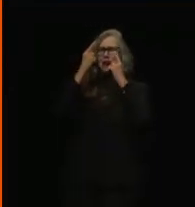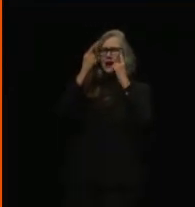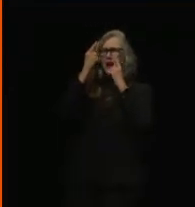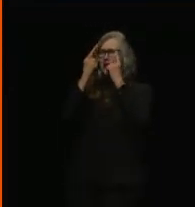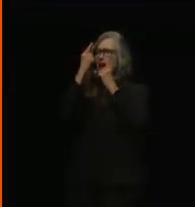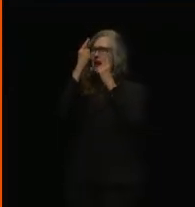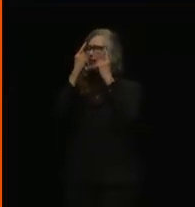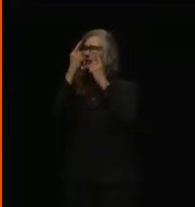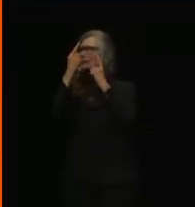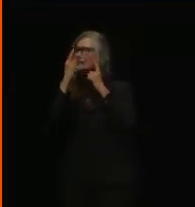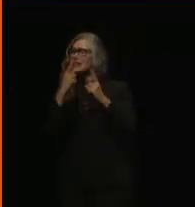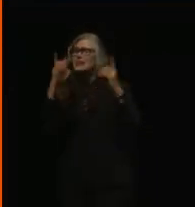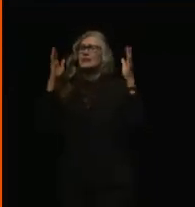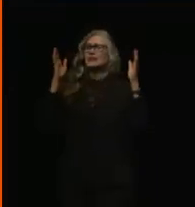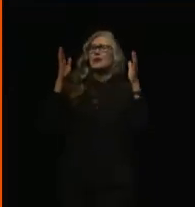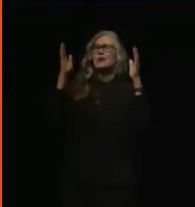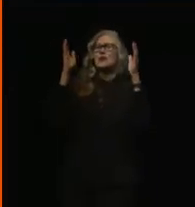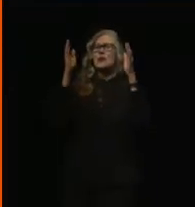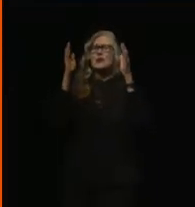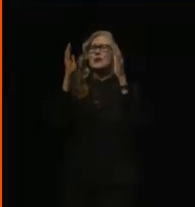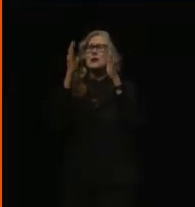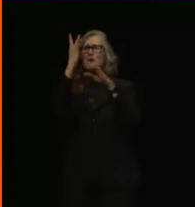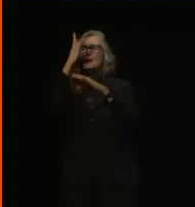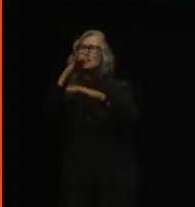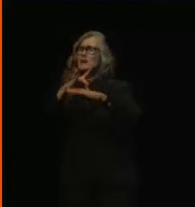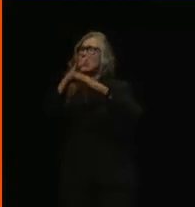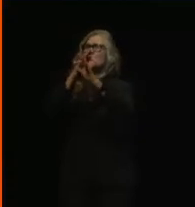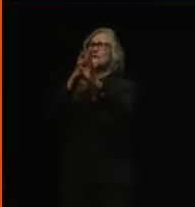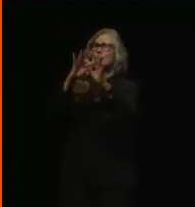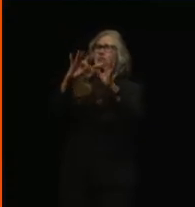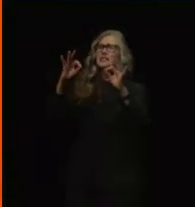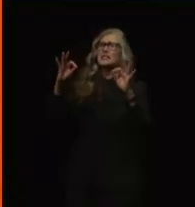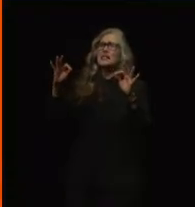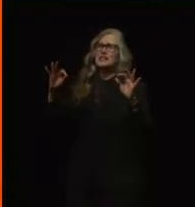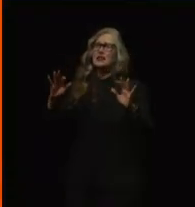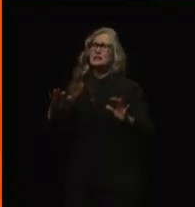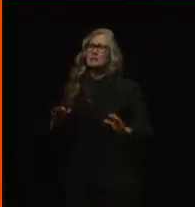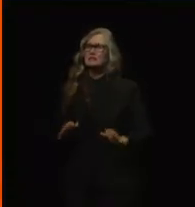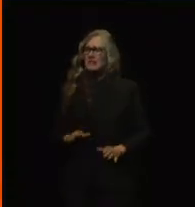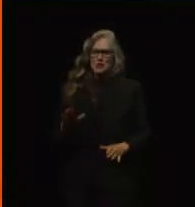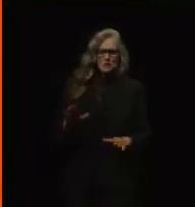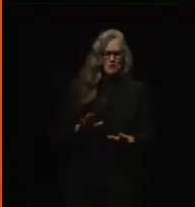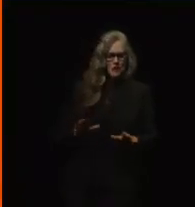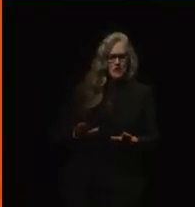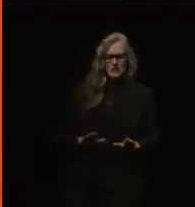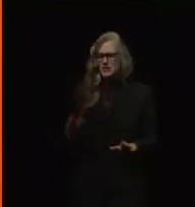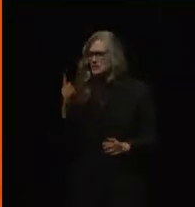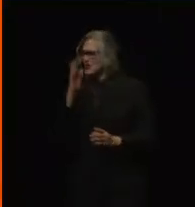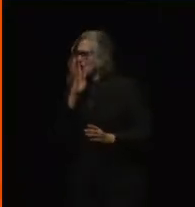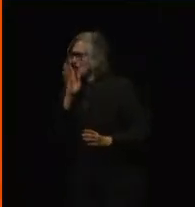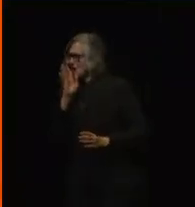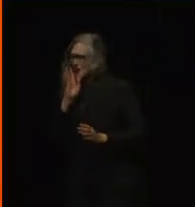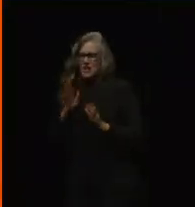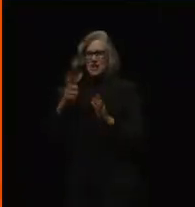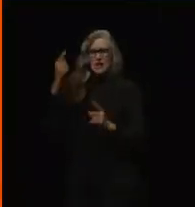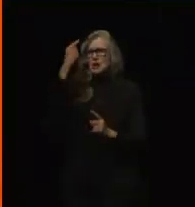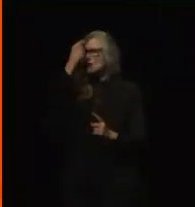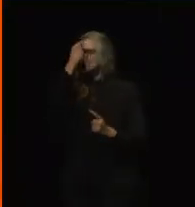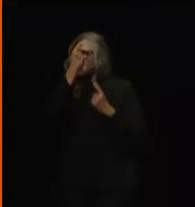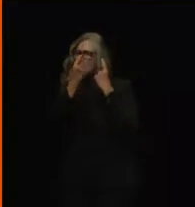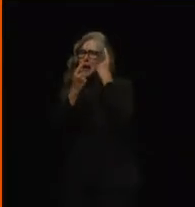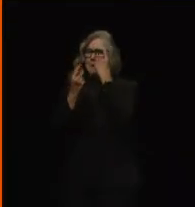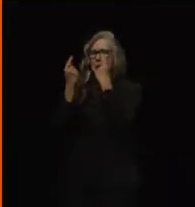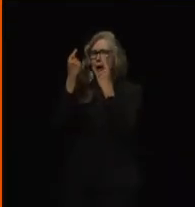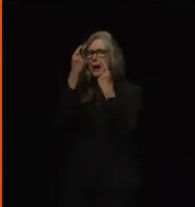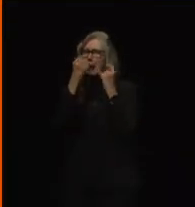my mind. You know that it's stayed on freedom. I said I'm walking and talking with my